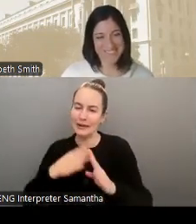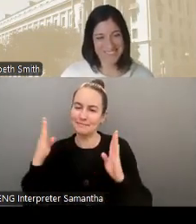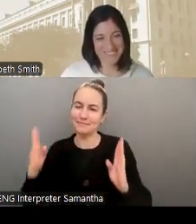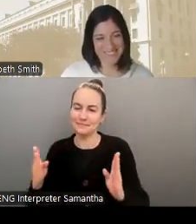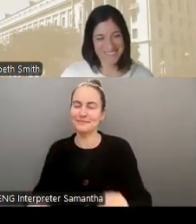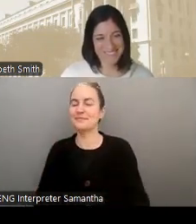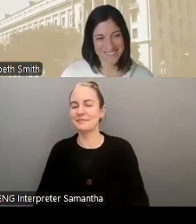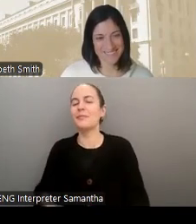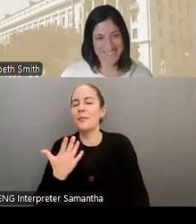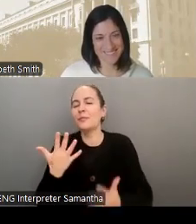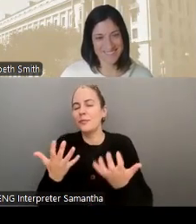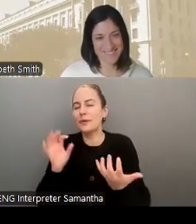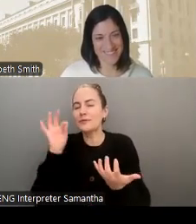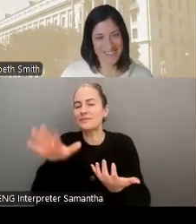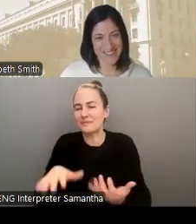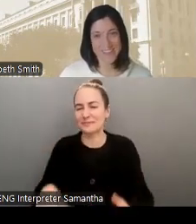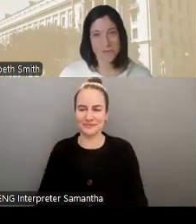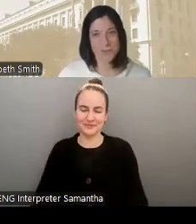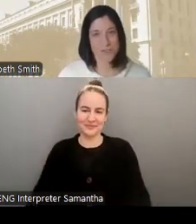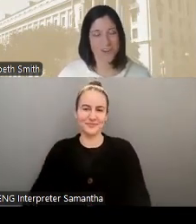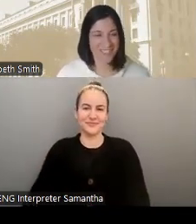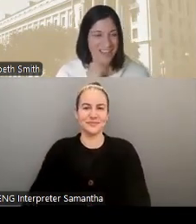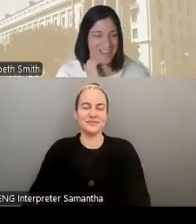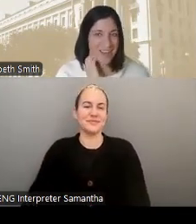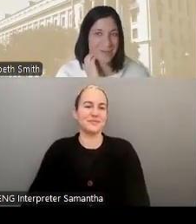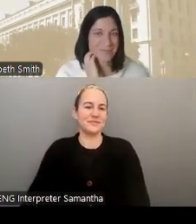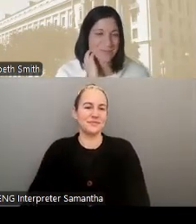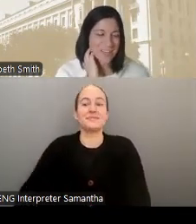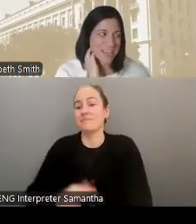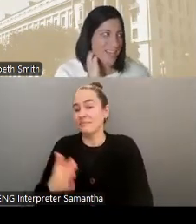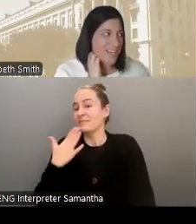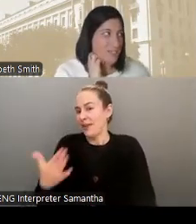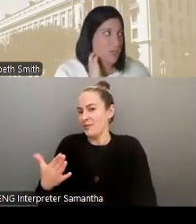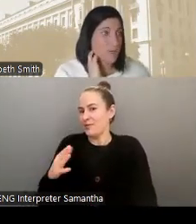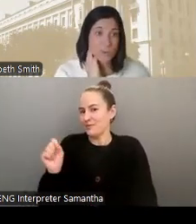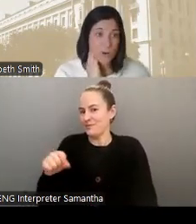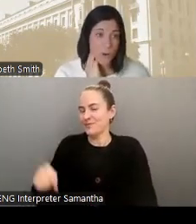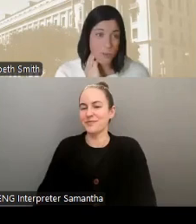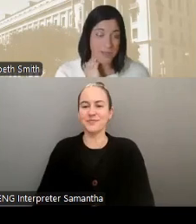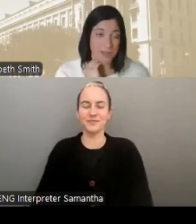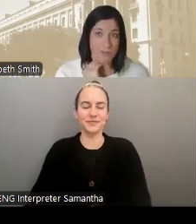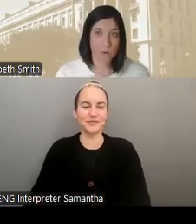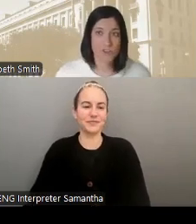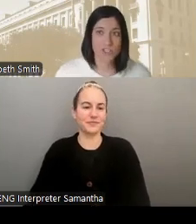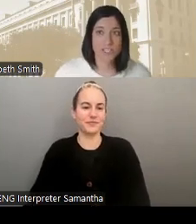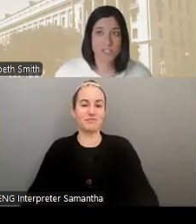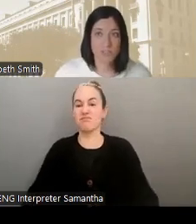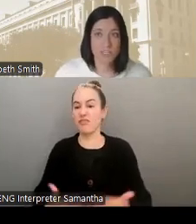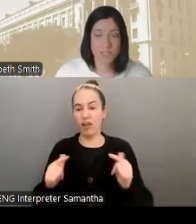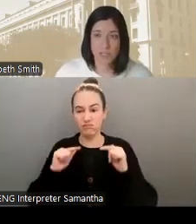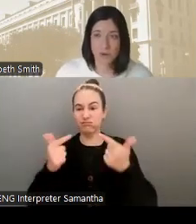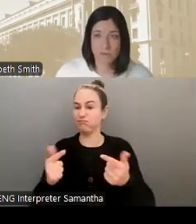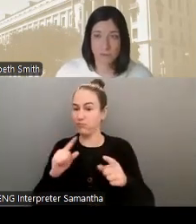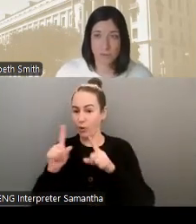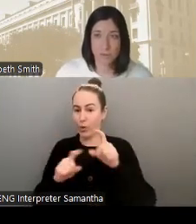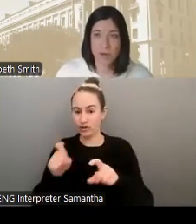put that out there preemptively. Yeah, Sorry. thank you for addressing that. So we do want to open it up now for questions. I do see